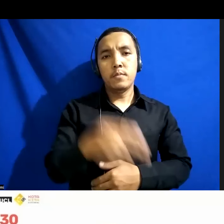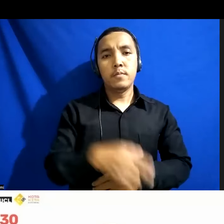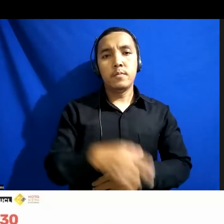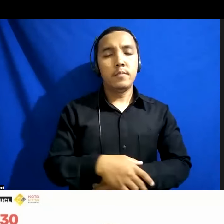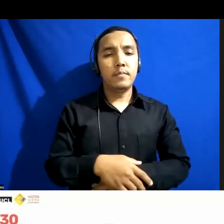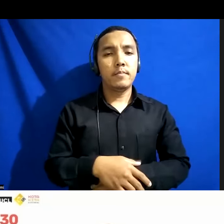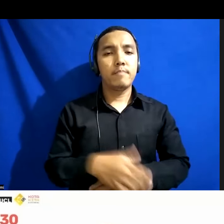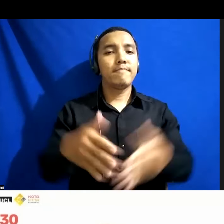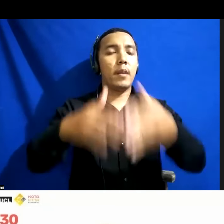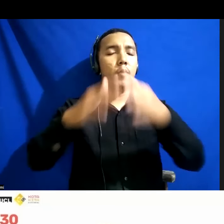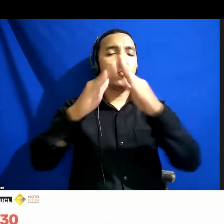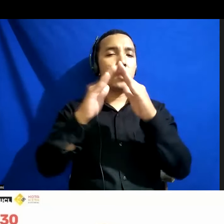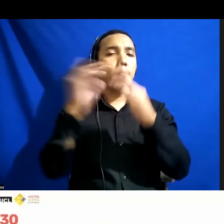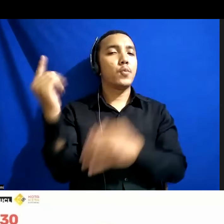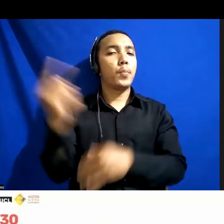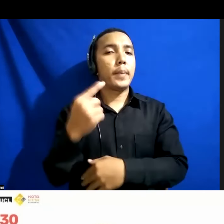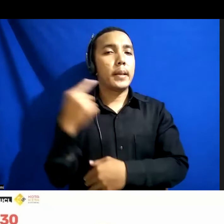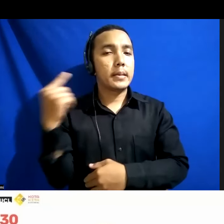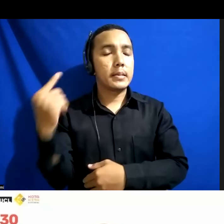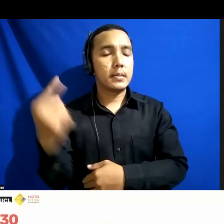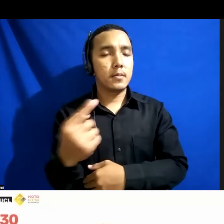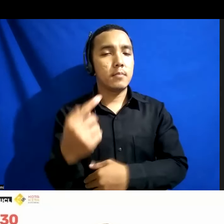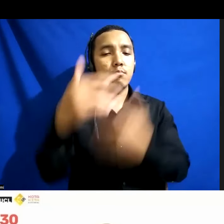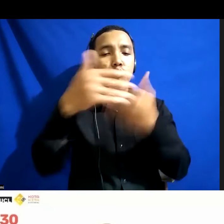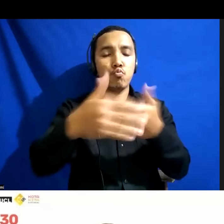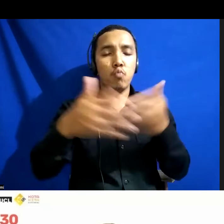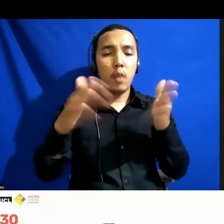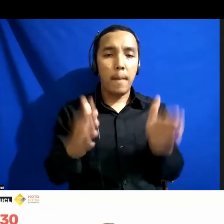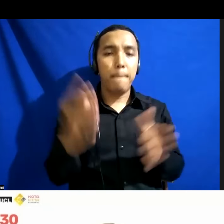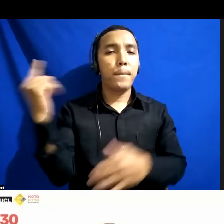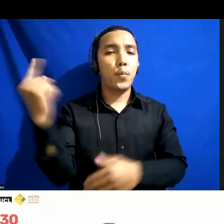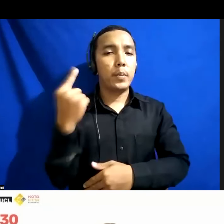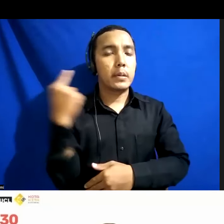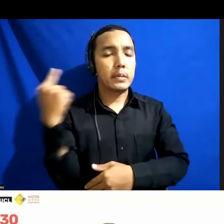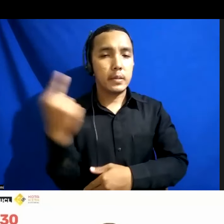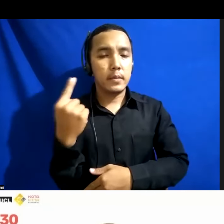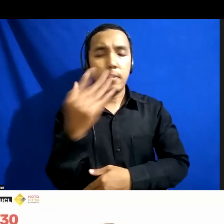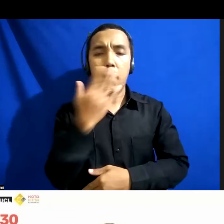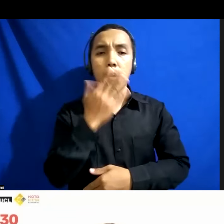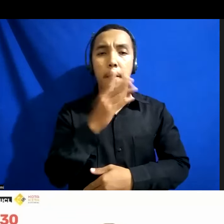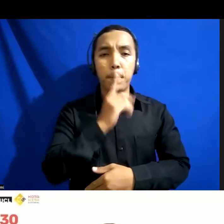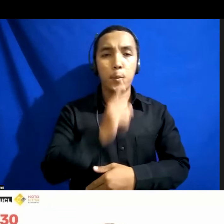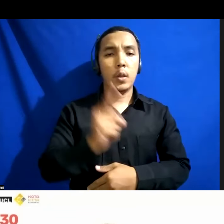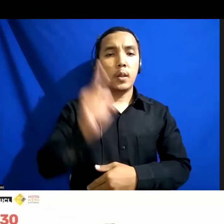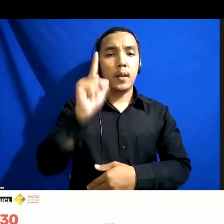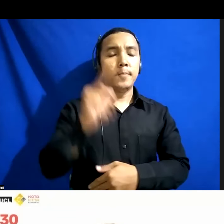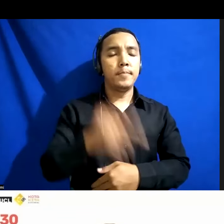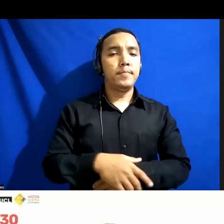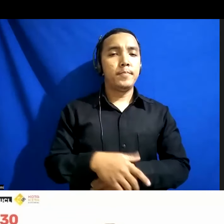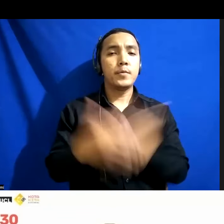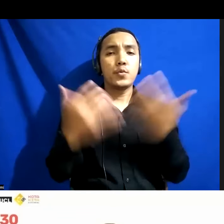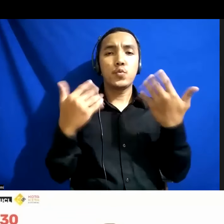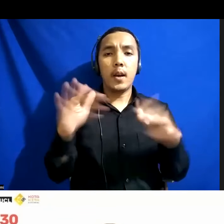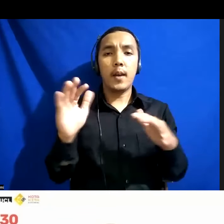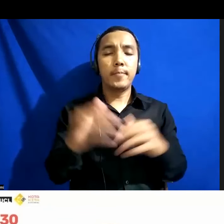particularly for public spaces and public buildings. Thank God